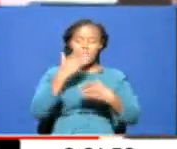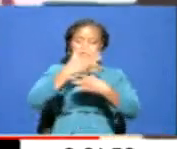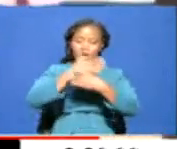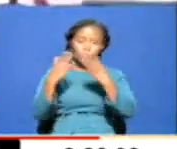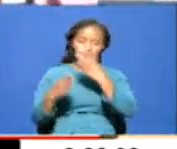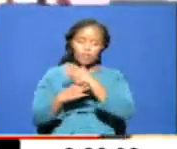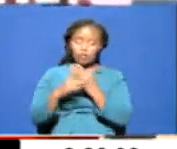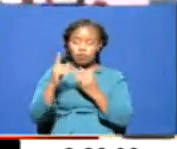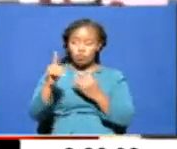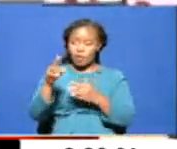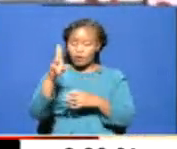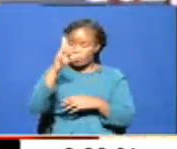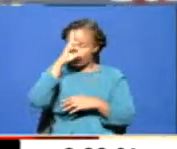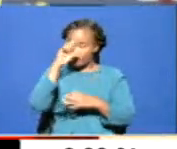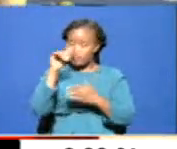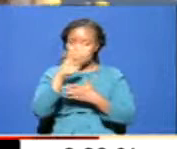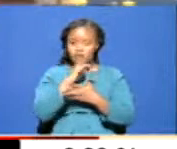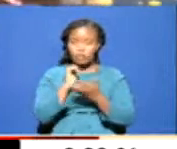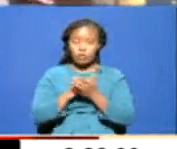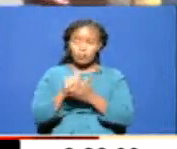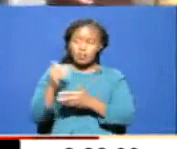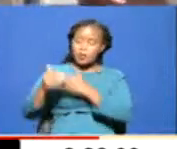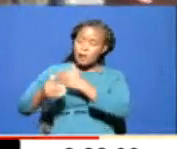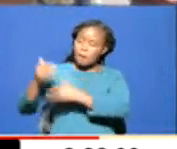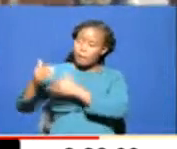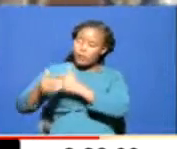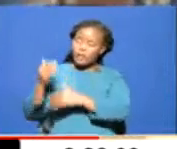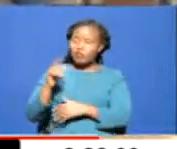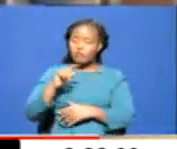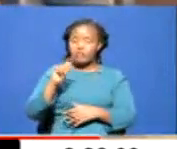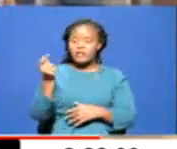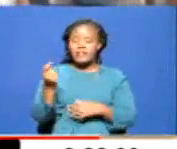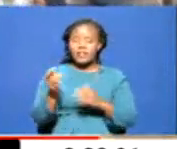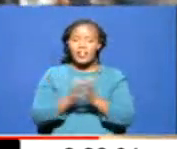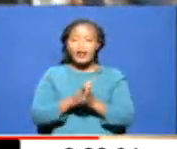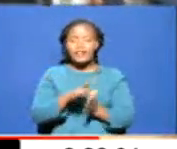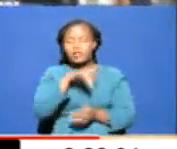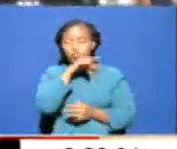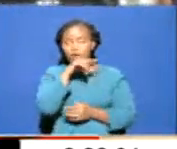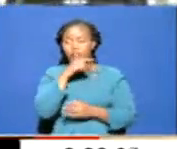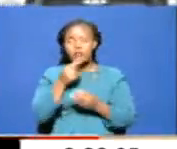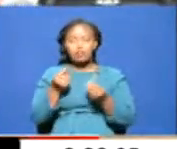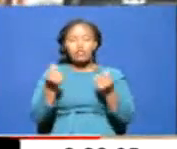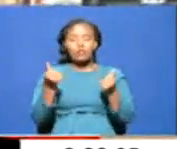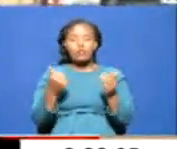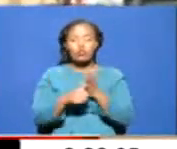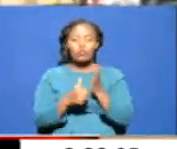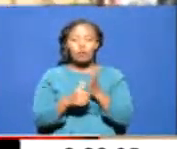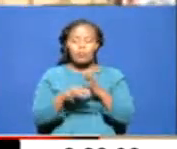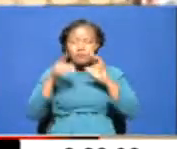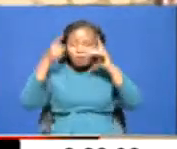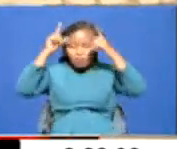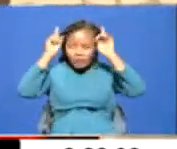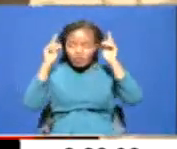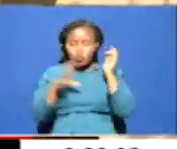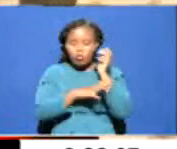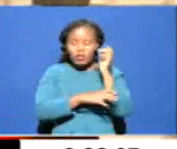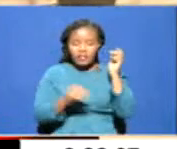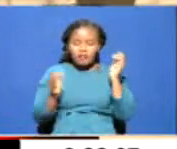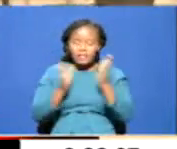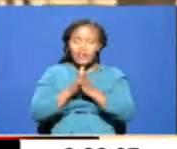Station at the border of Kenya and Uganda to handle small cases of cattle theft and cross-border